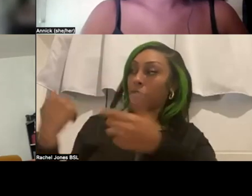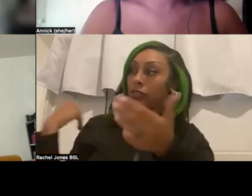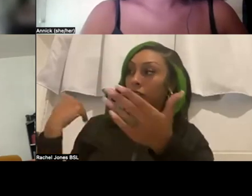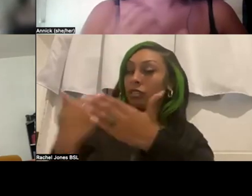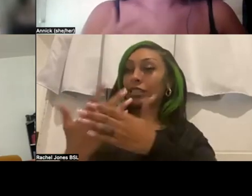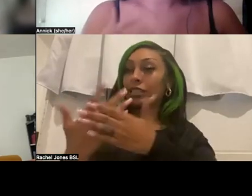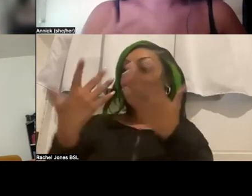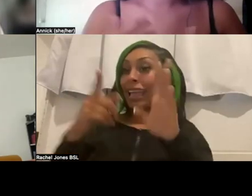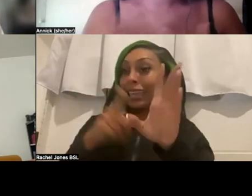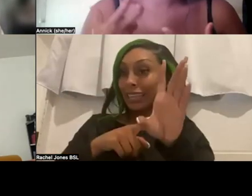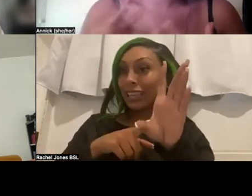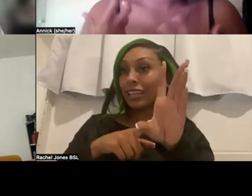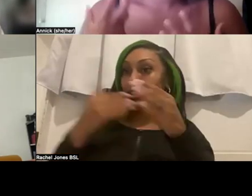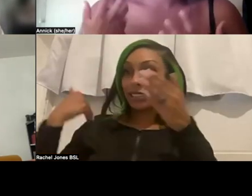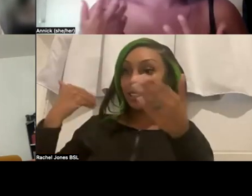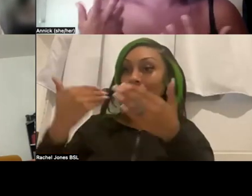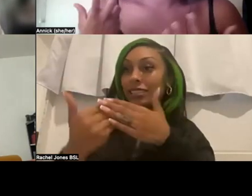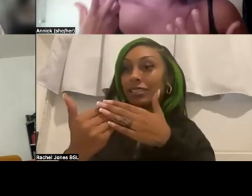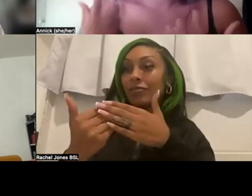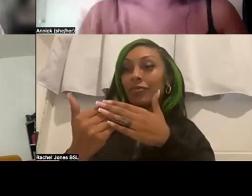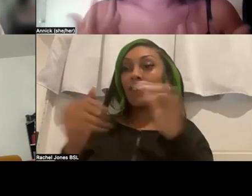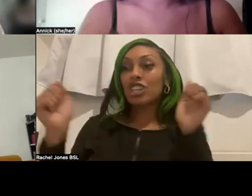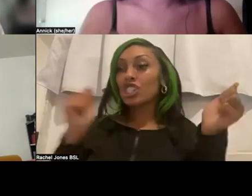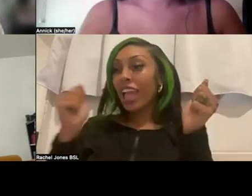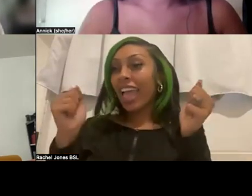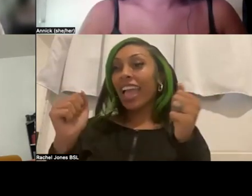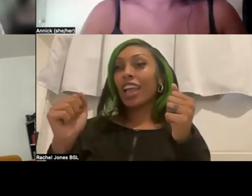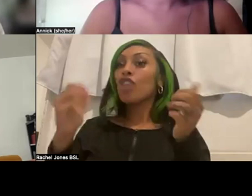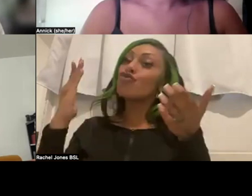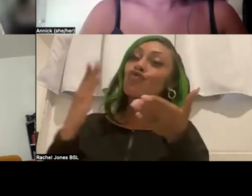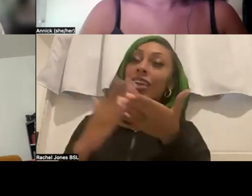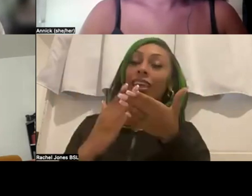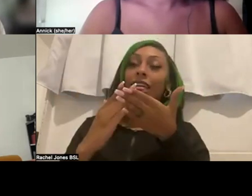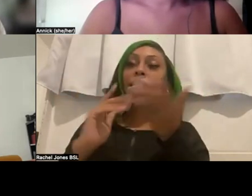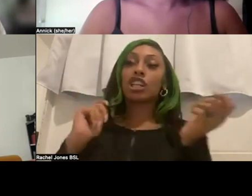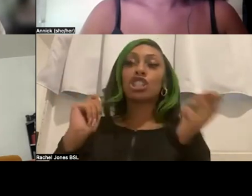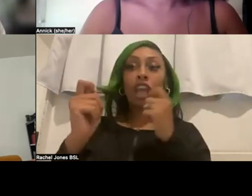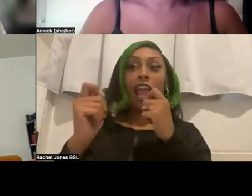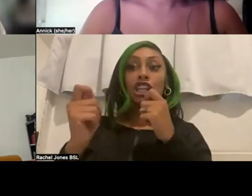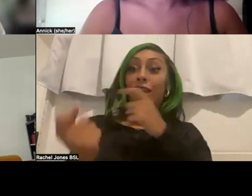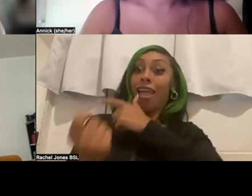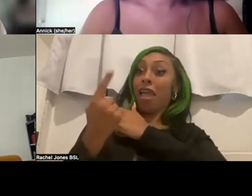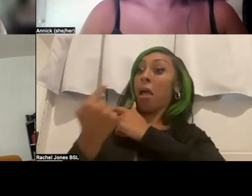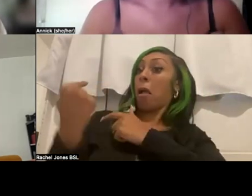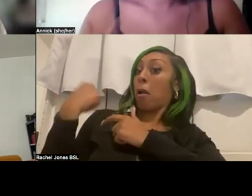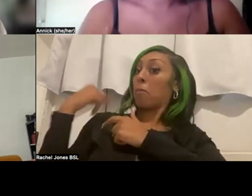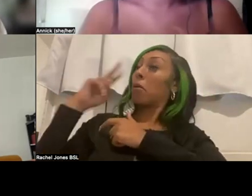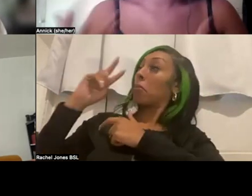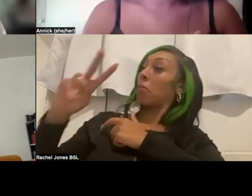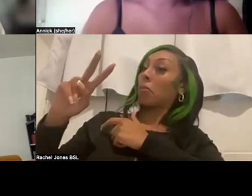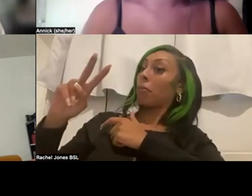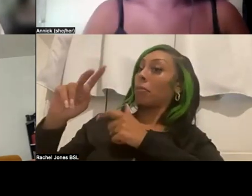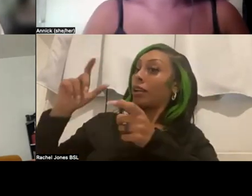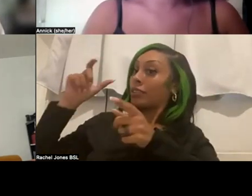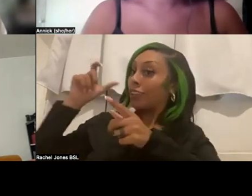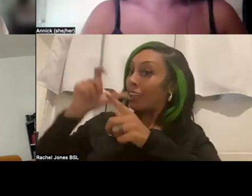10 years of existence of Shake? What sort of real change had been had been done by the